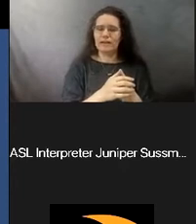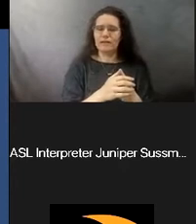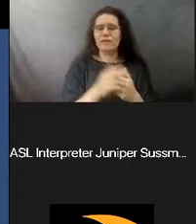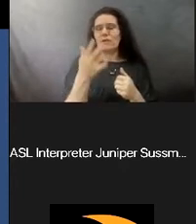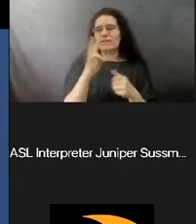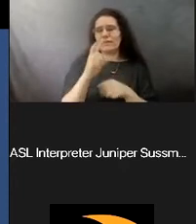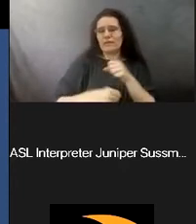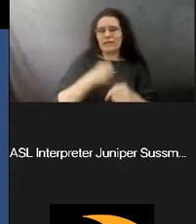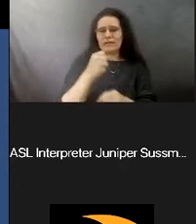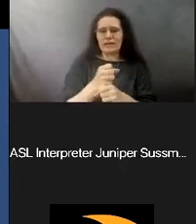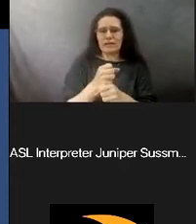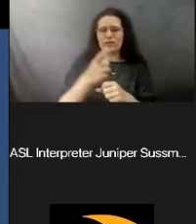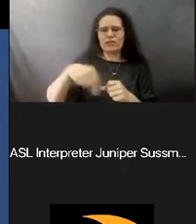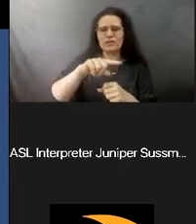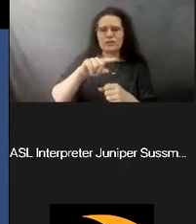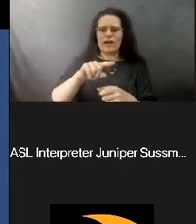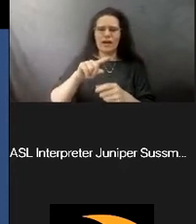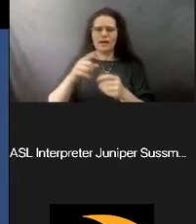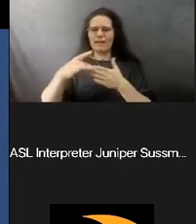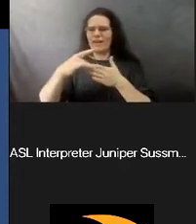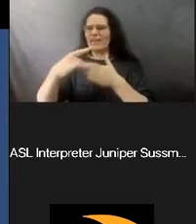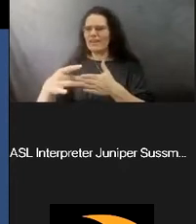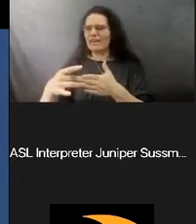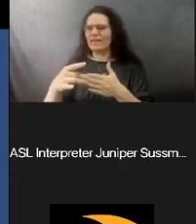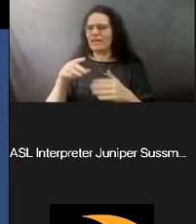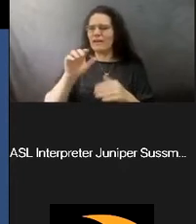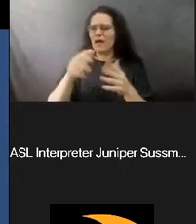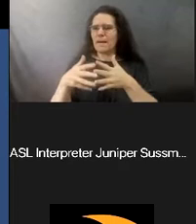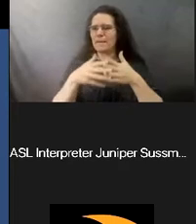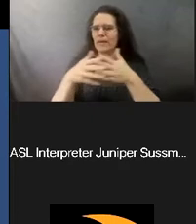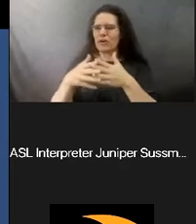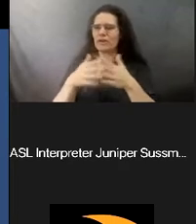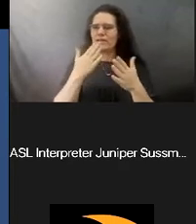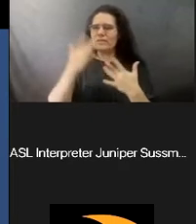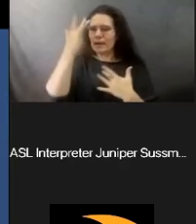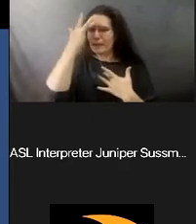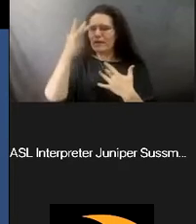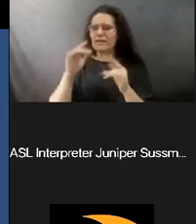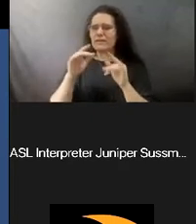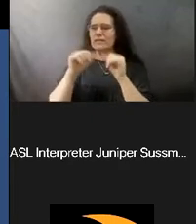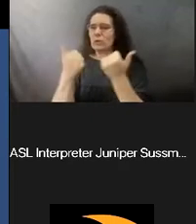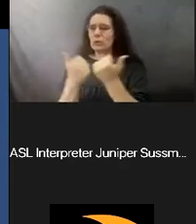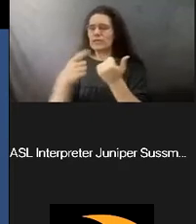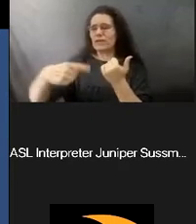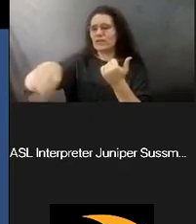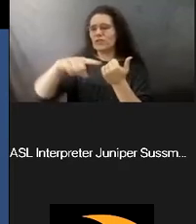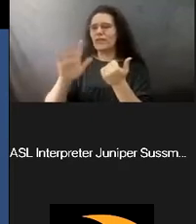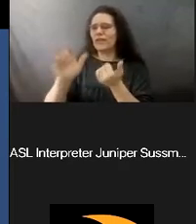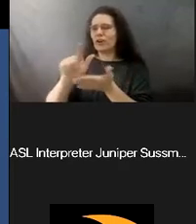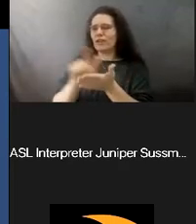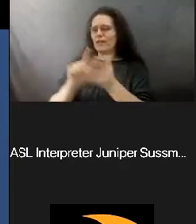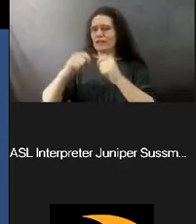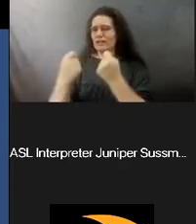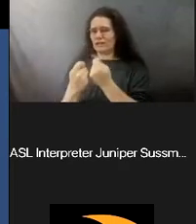Diabetes Association's legal advocacy program, which seeks to end discrimination against people living with diabetes.